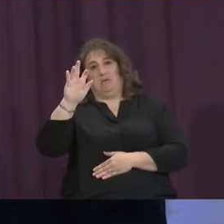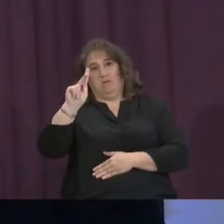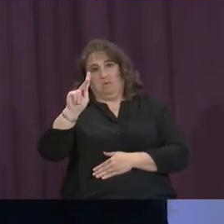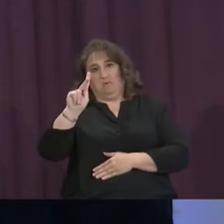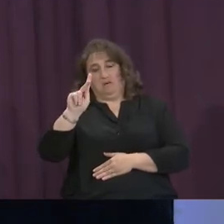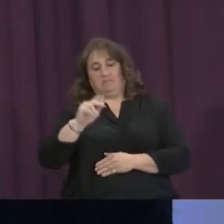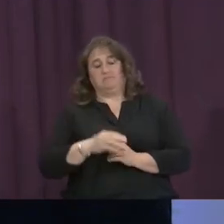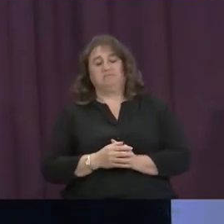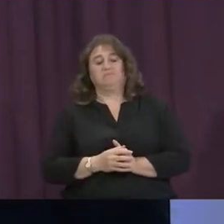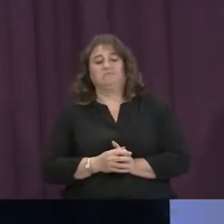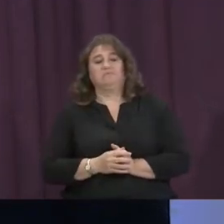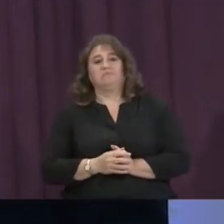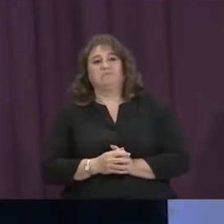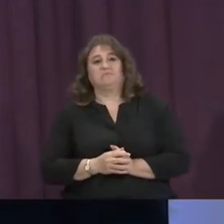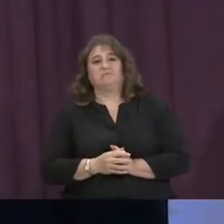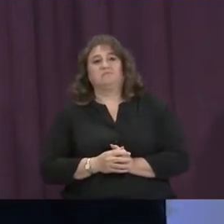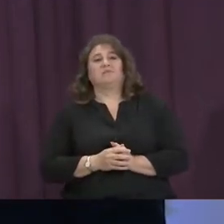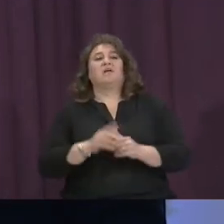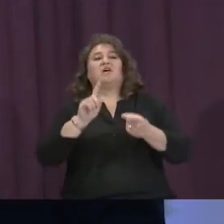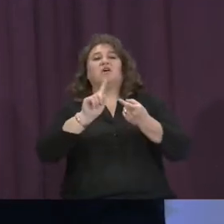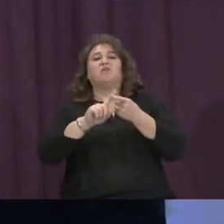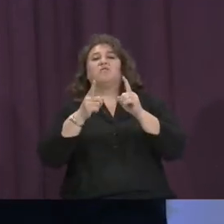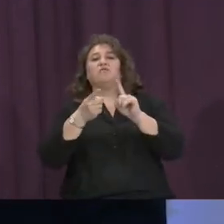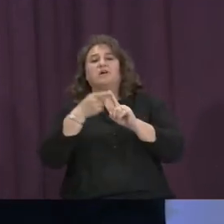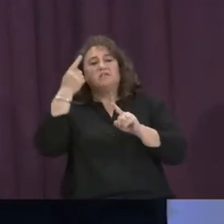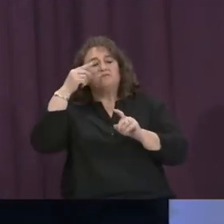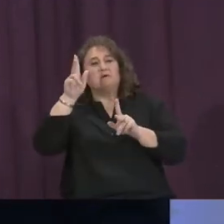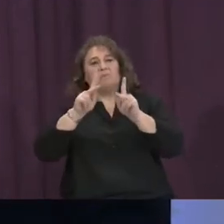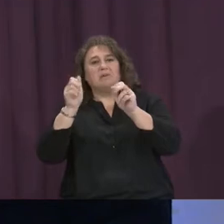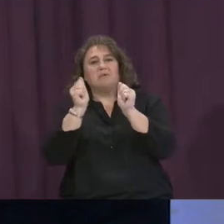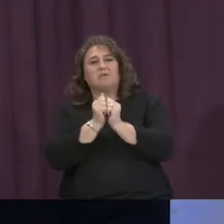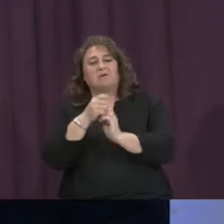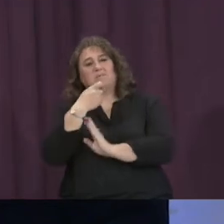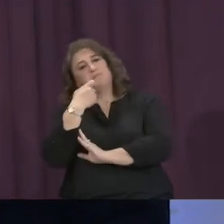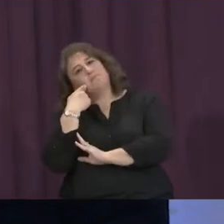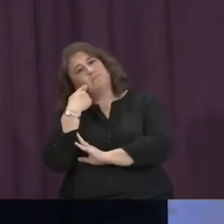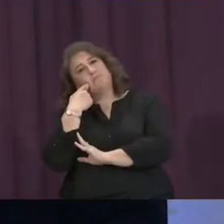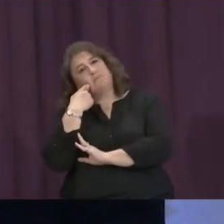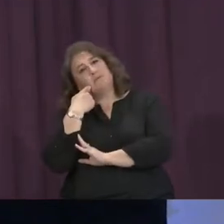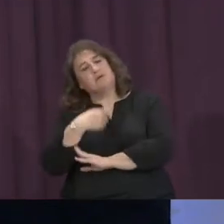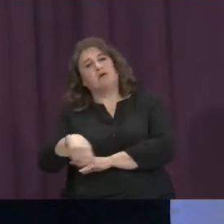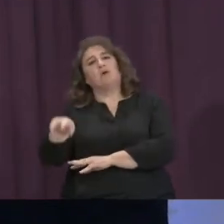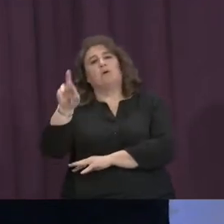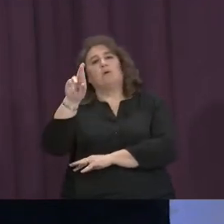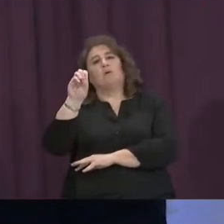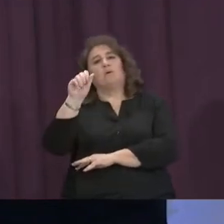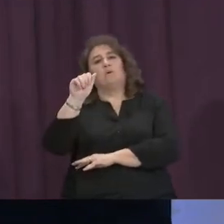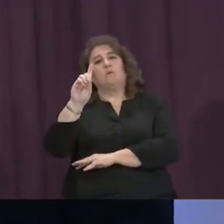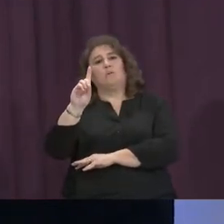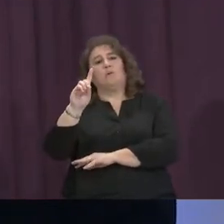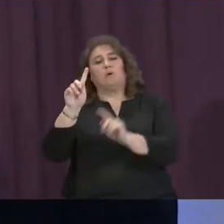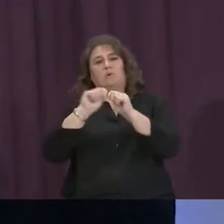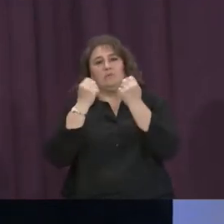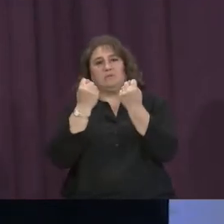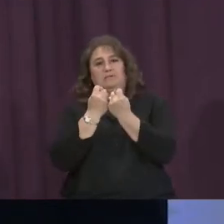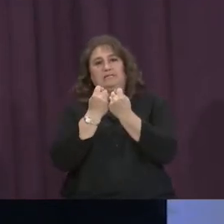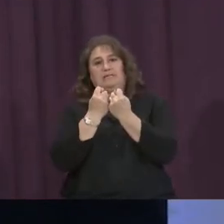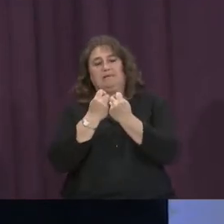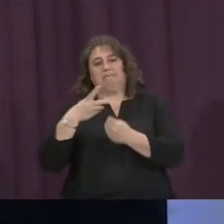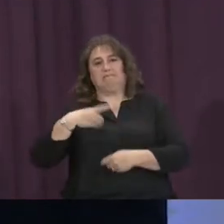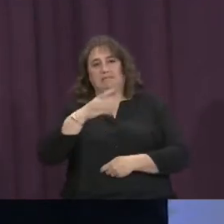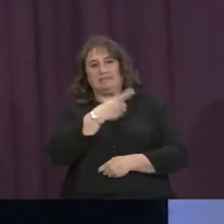of Addiction, People in Addiction, our GROW team of Dayton, Ohio, Bright View,